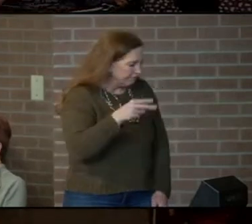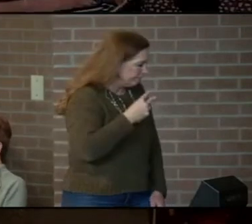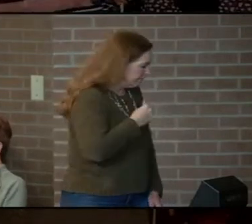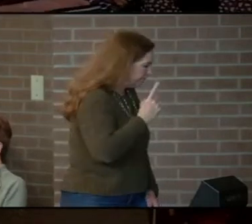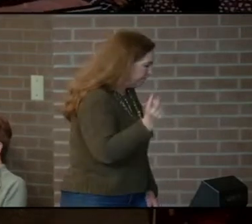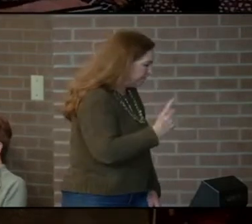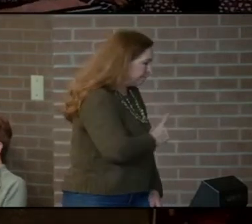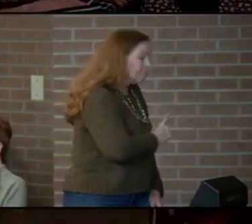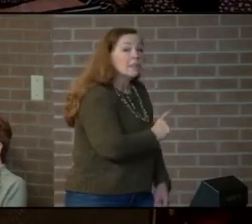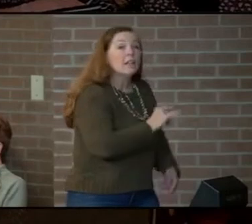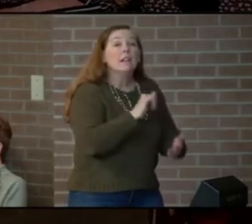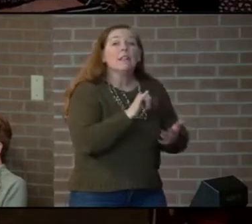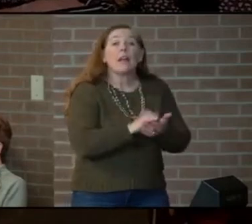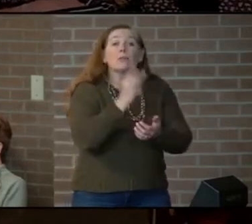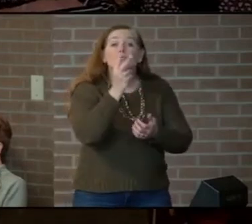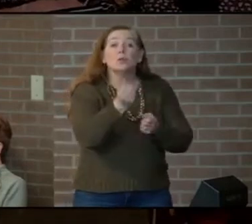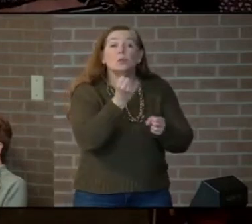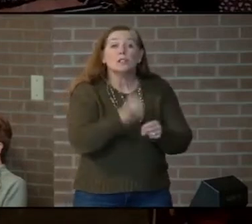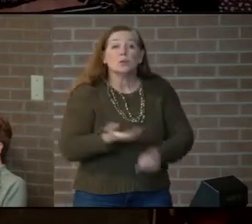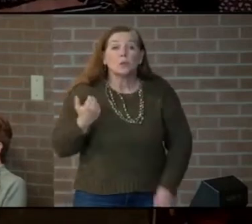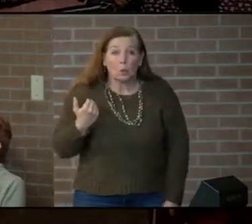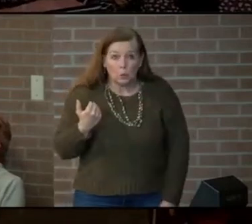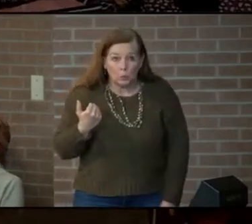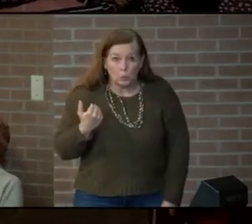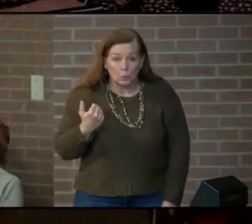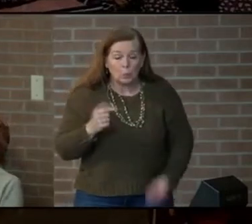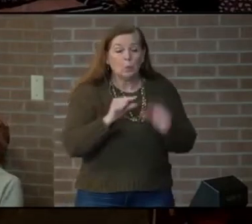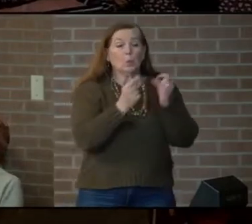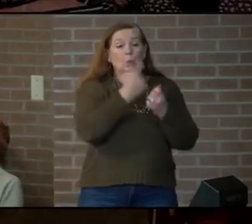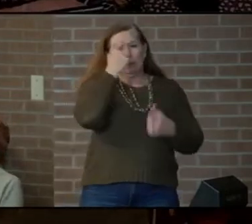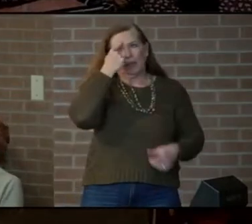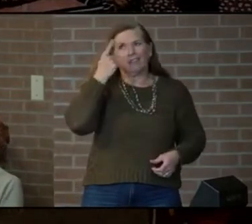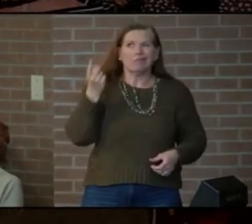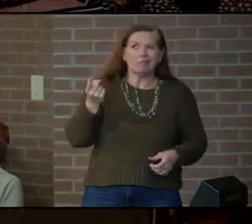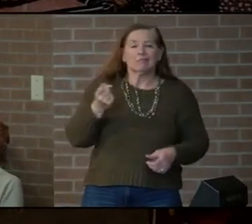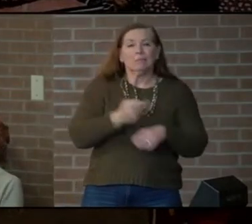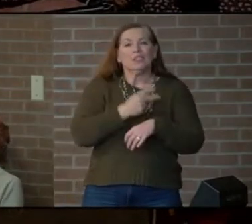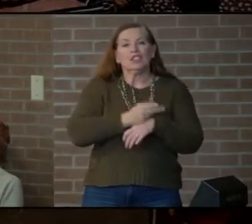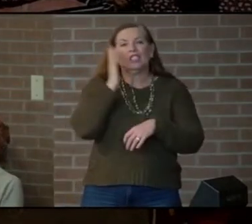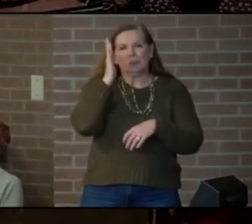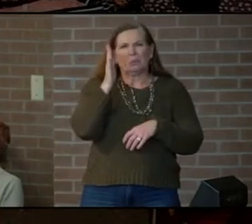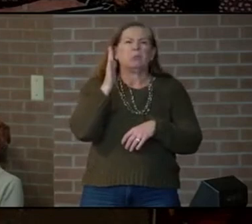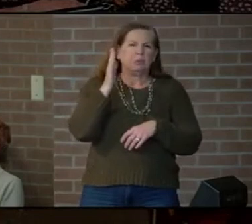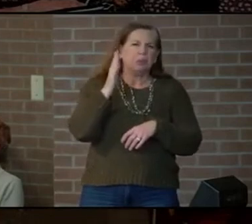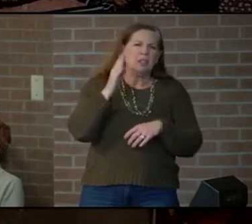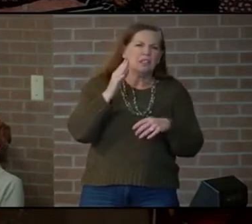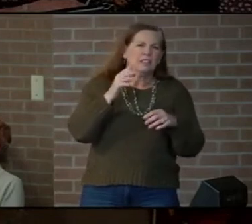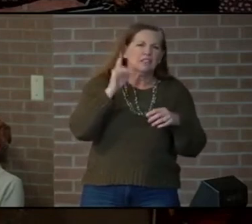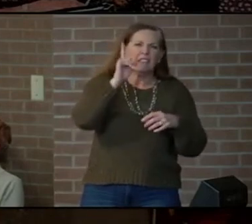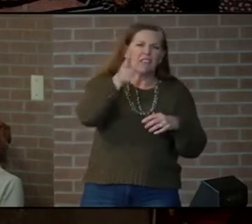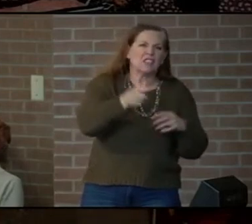was 2 years ago. The group thought that the sheep would eventually, like I think many of us would, make her way back to her